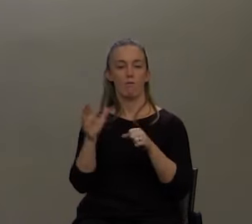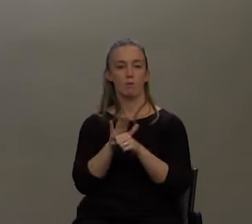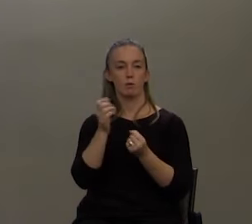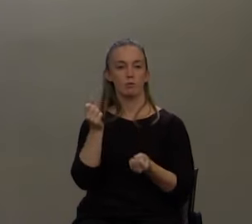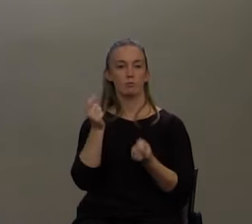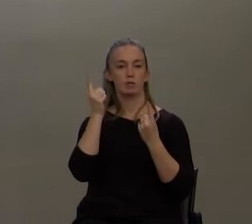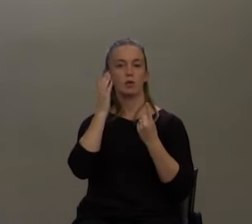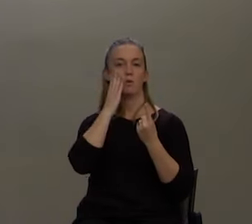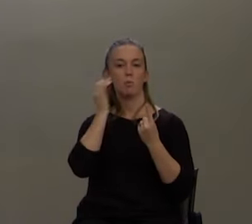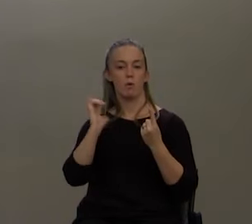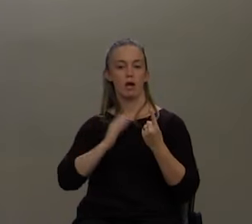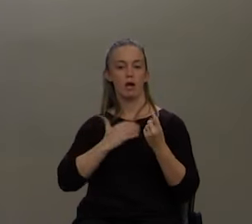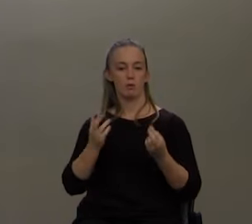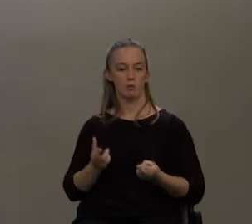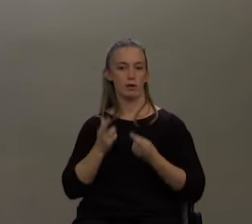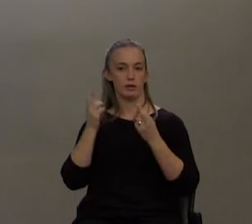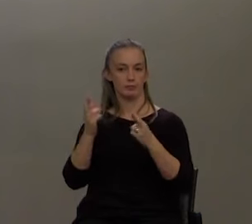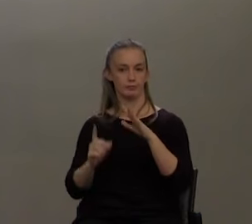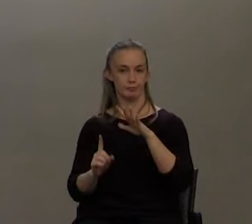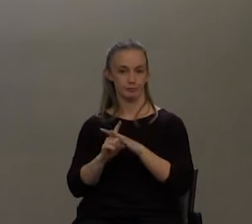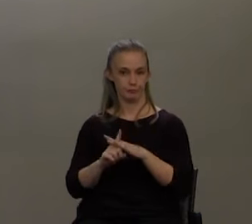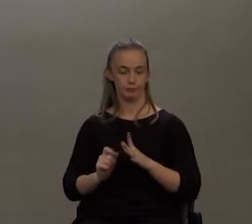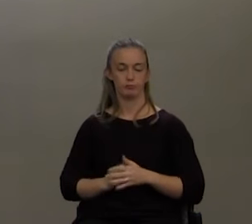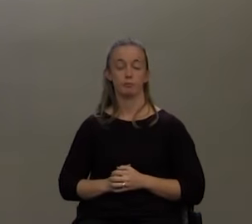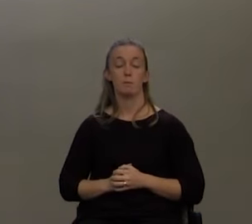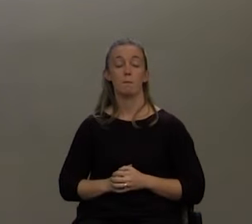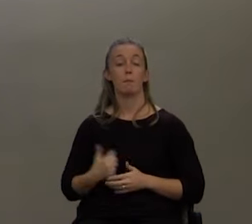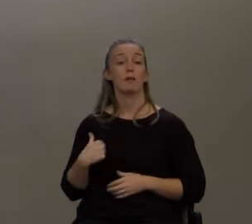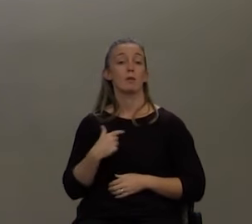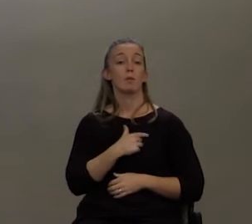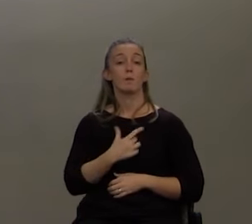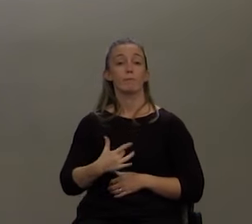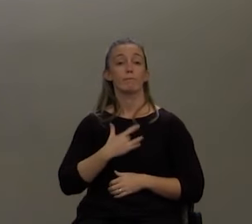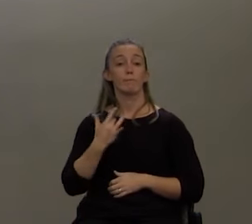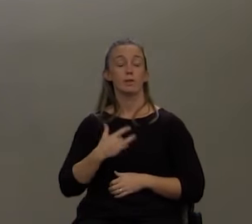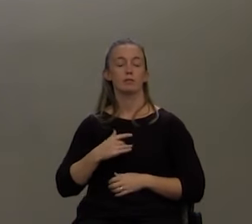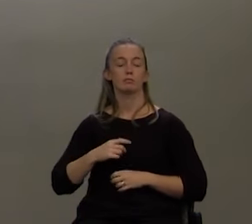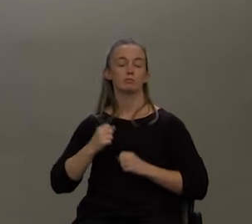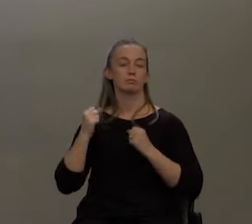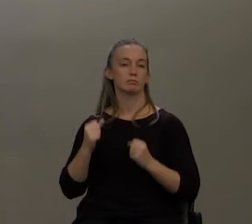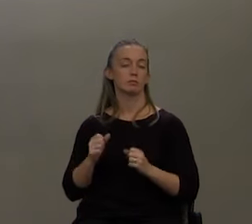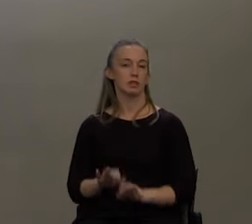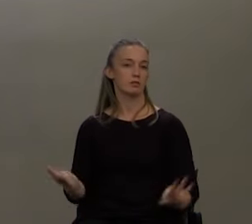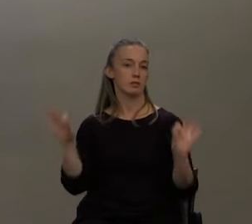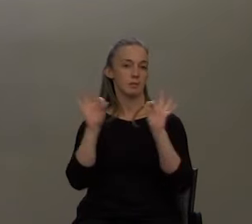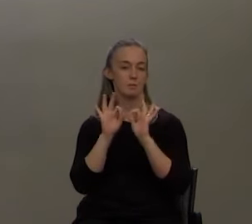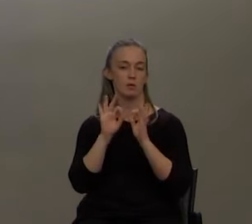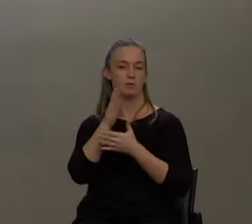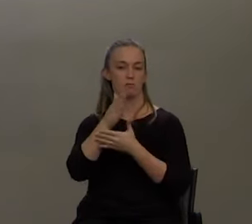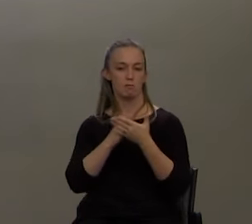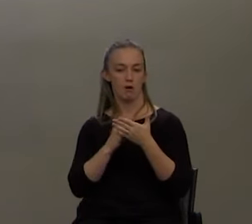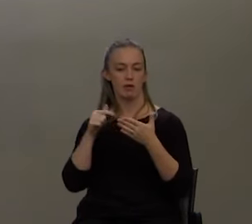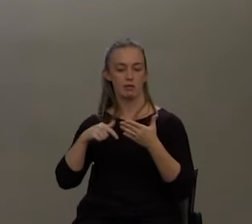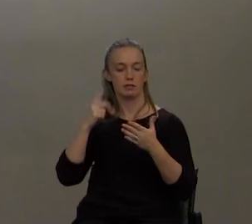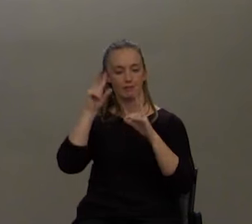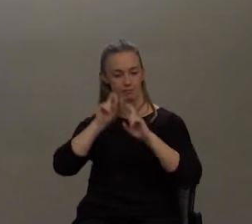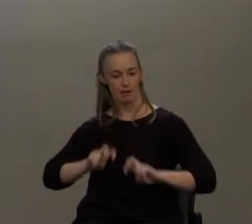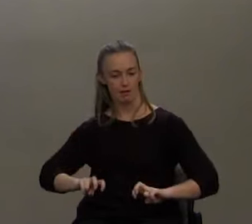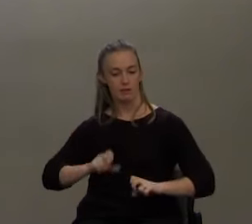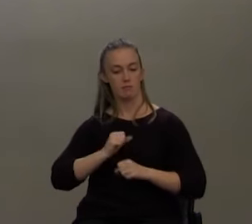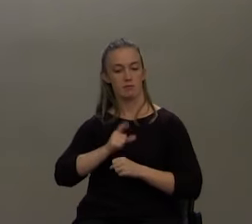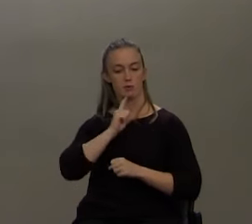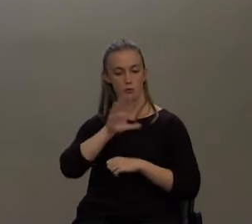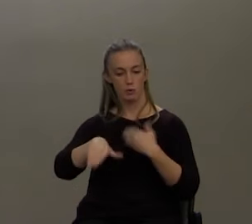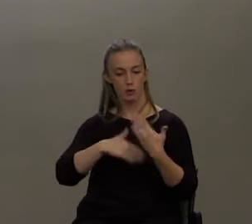the recommendations are coming out the way that they are. We felt that it was a very important component of this analysis to make sure that the